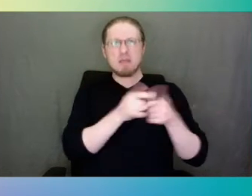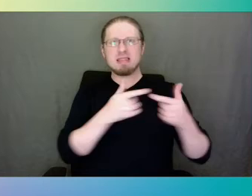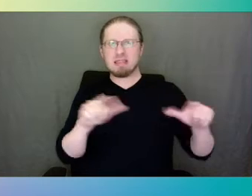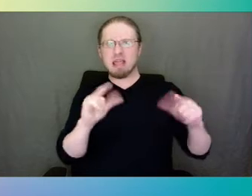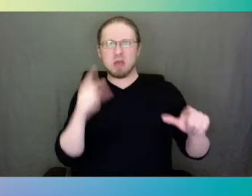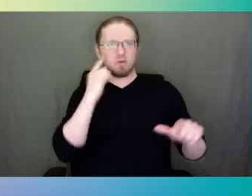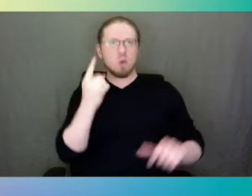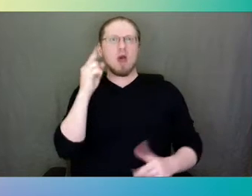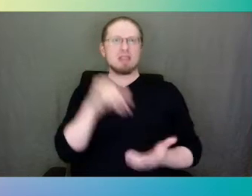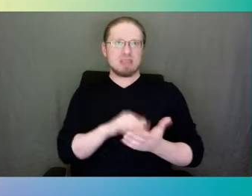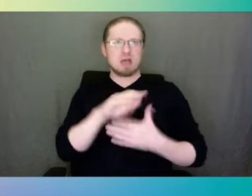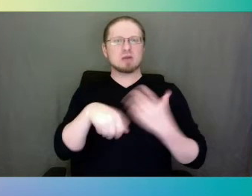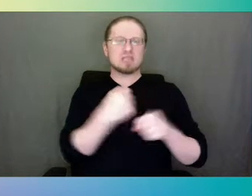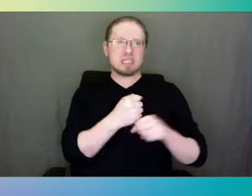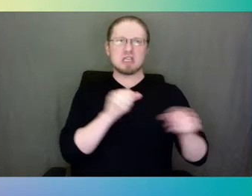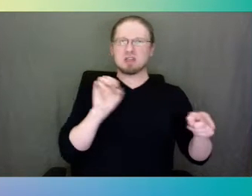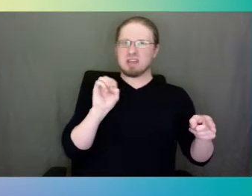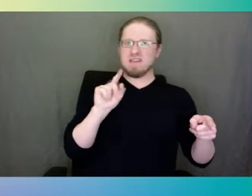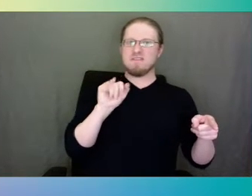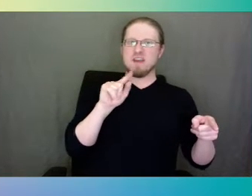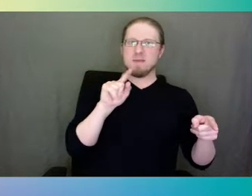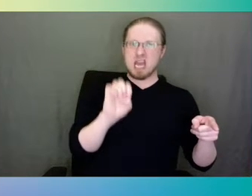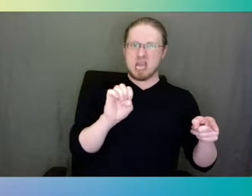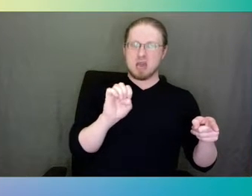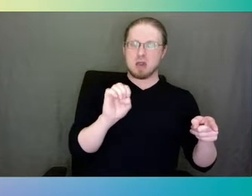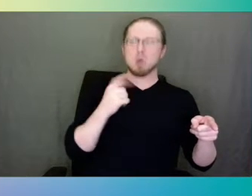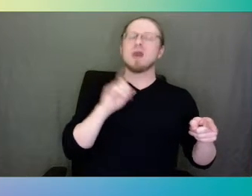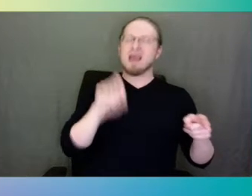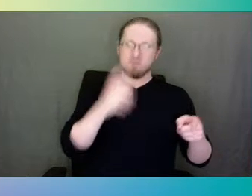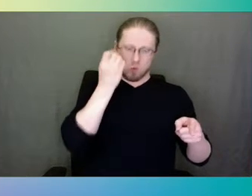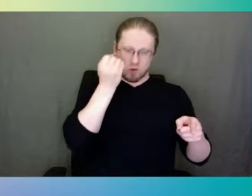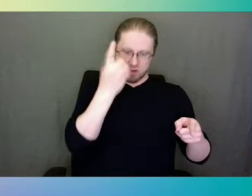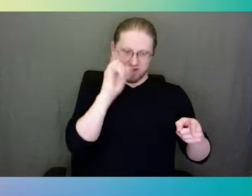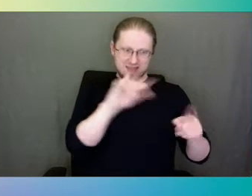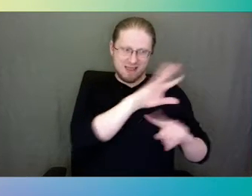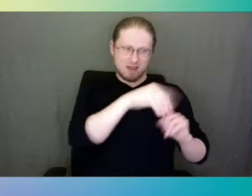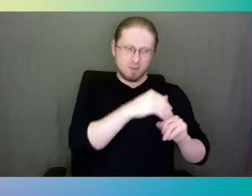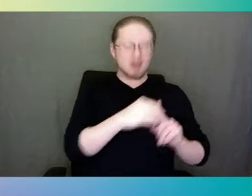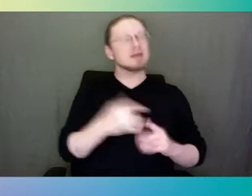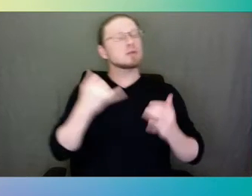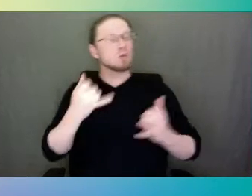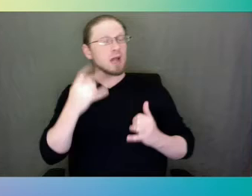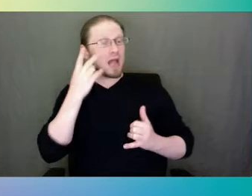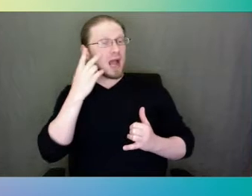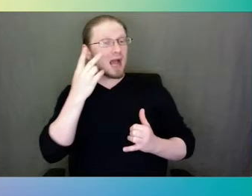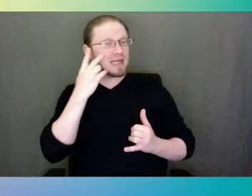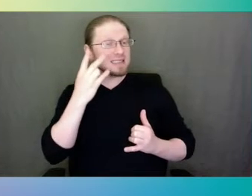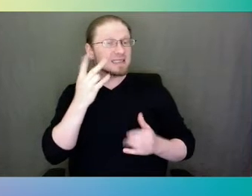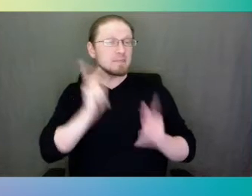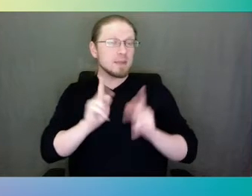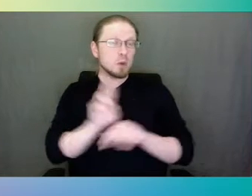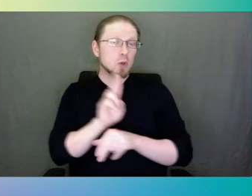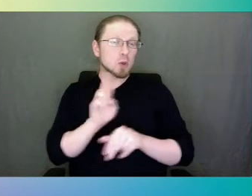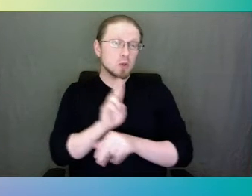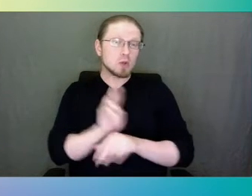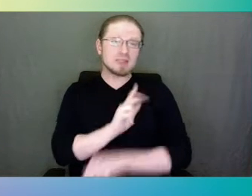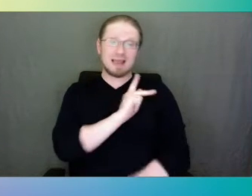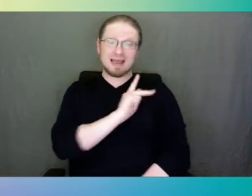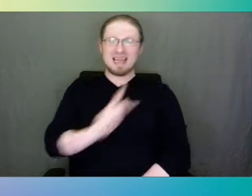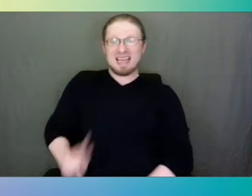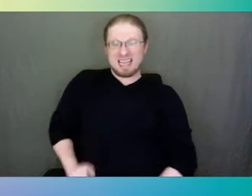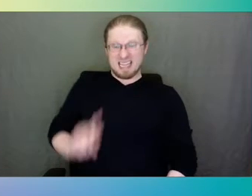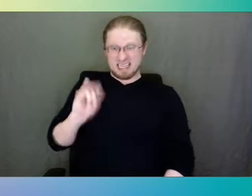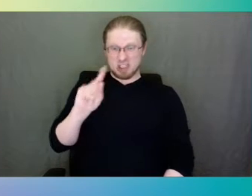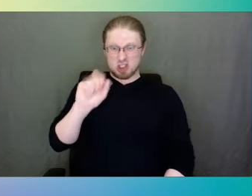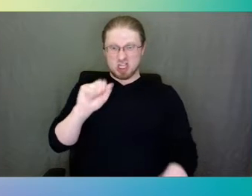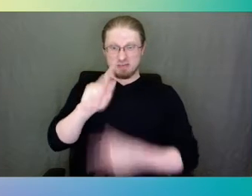the time it was originally used. Today, I see people use the King James Version to point out a